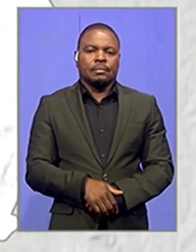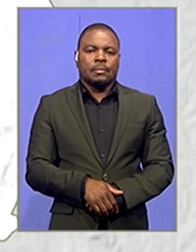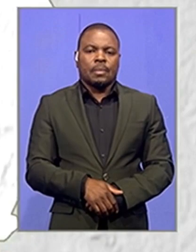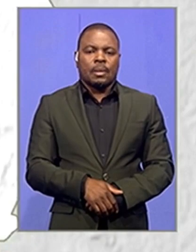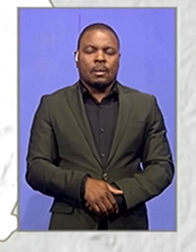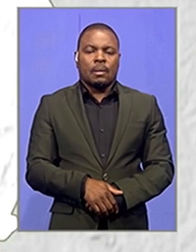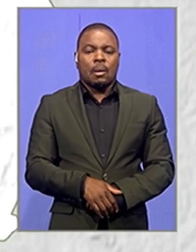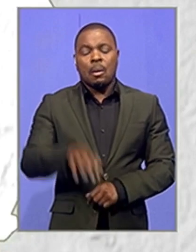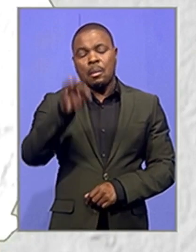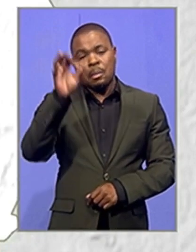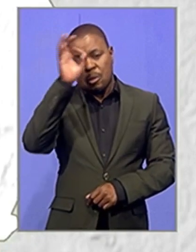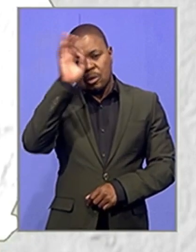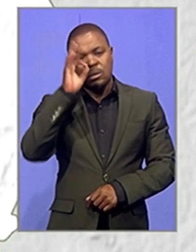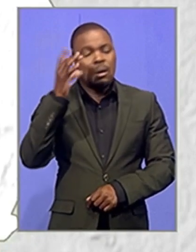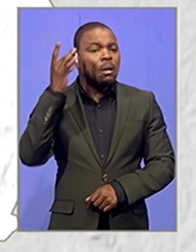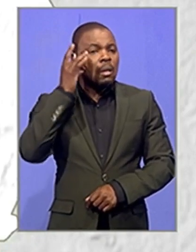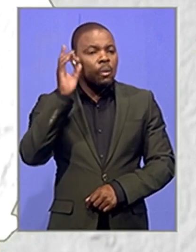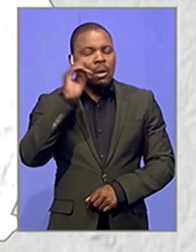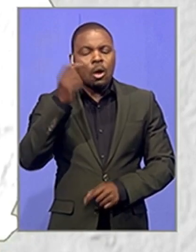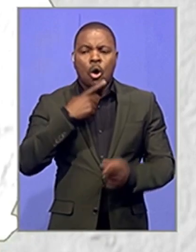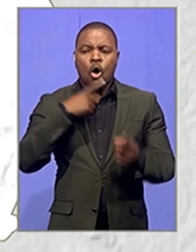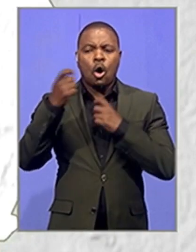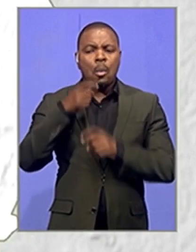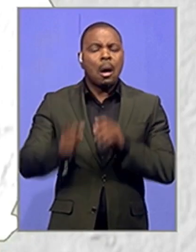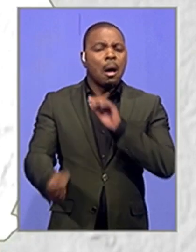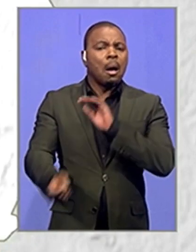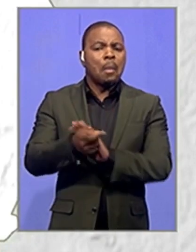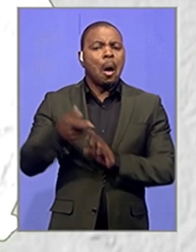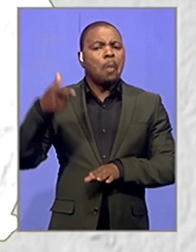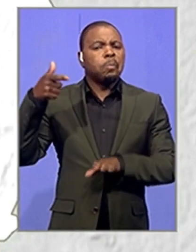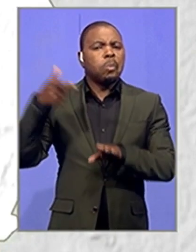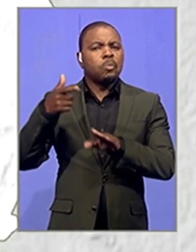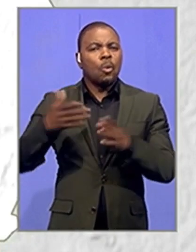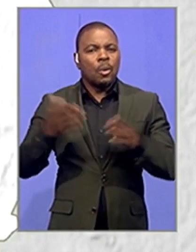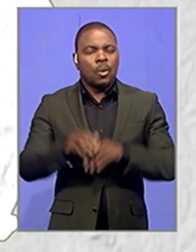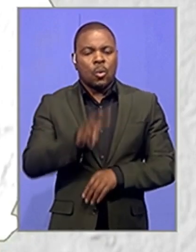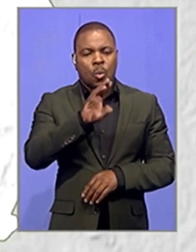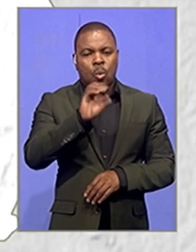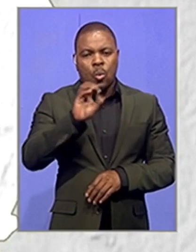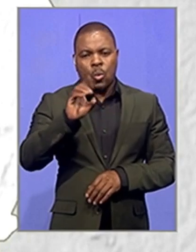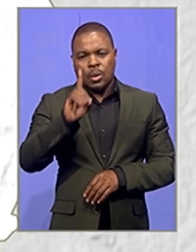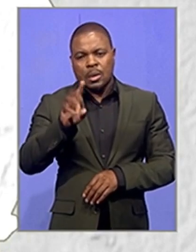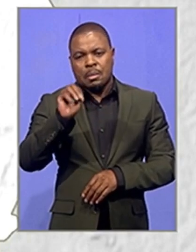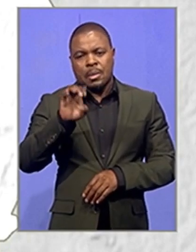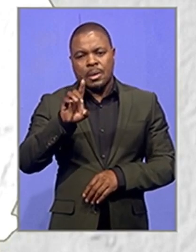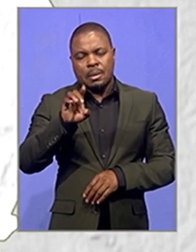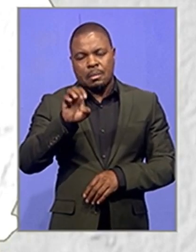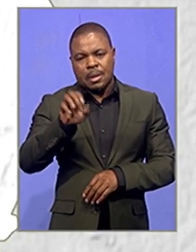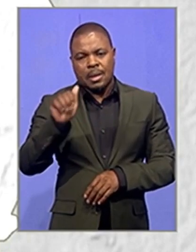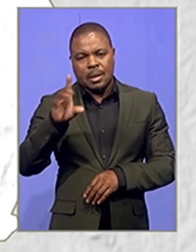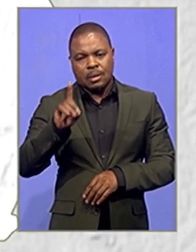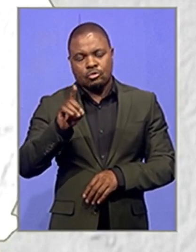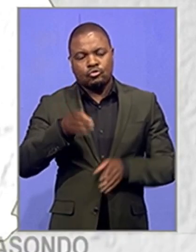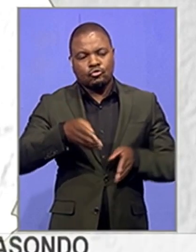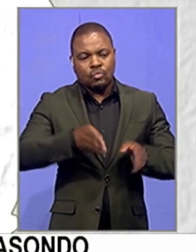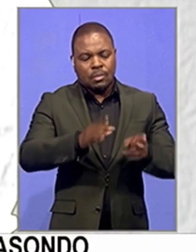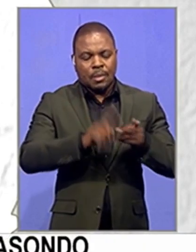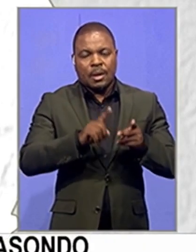Police received a complaint about a shooting incident at the corner of Woodmead Drive and Woodland Drive